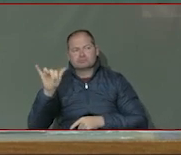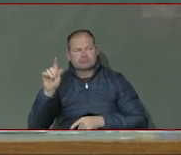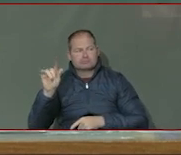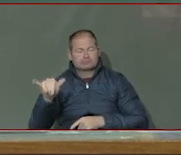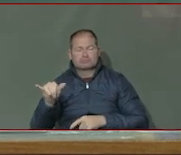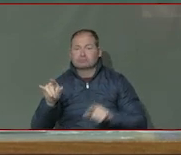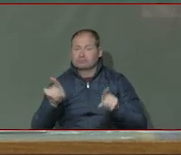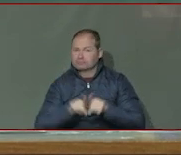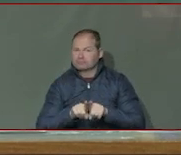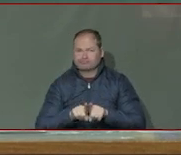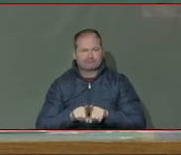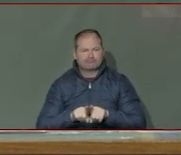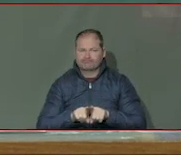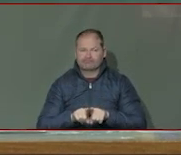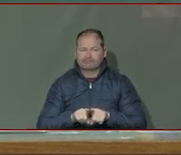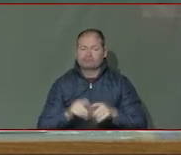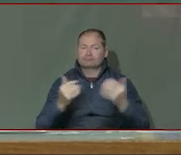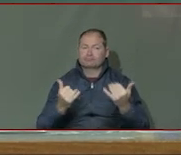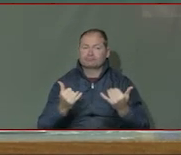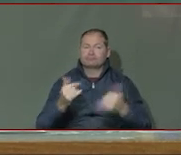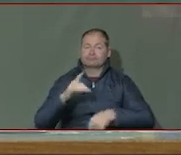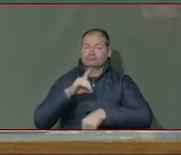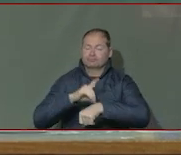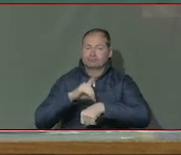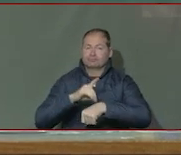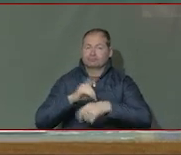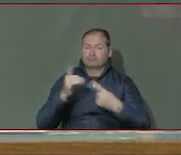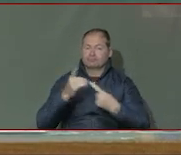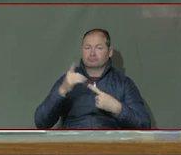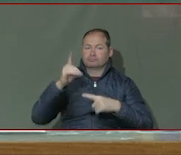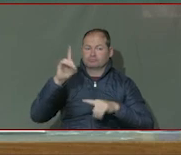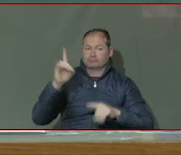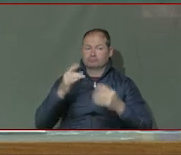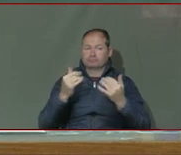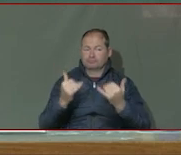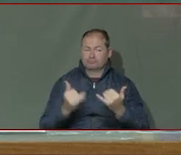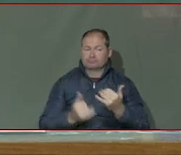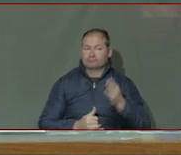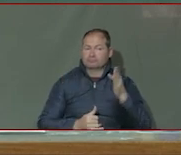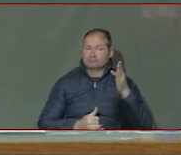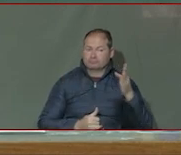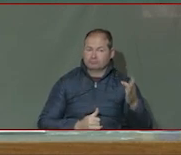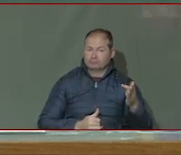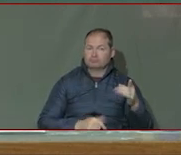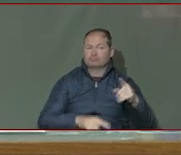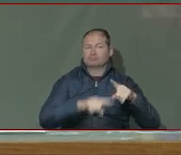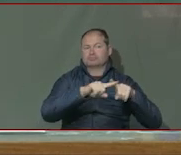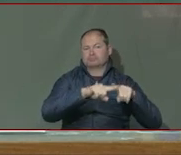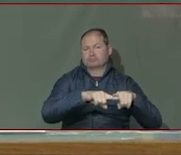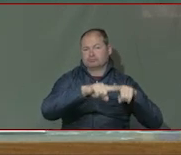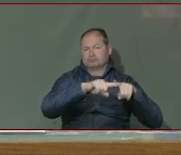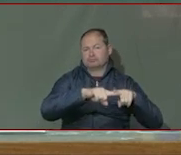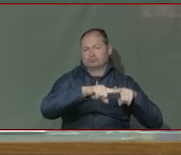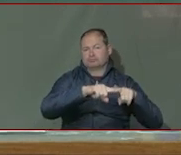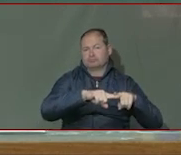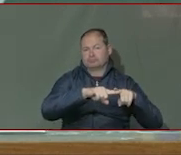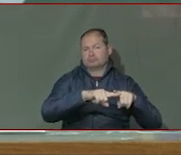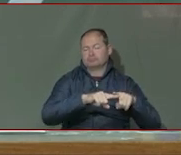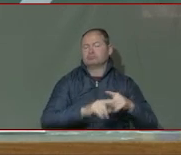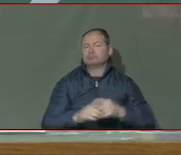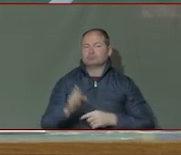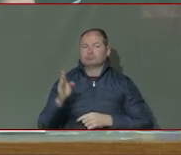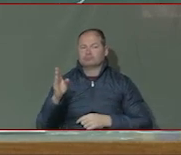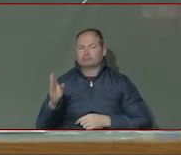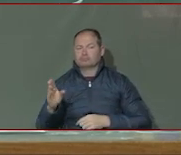do our theses, like for PhD, they give two different stamps. There's a stamp for reliability of the investigation, and there's a stamp